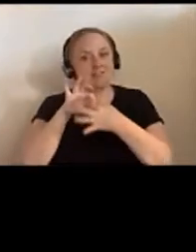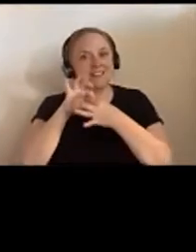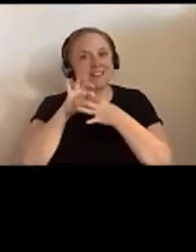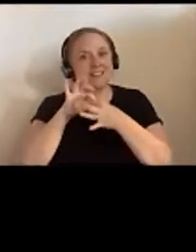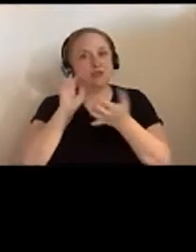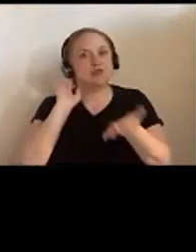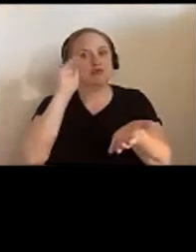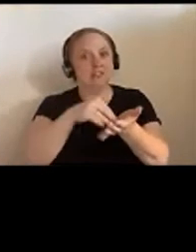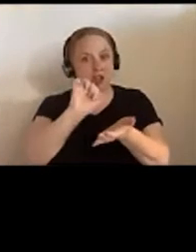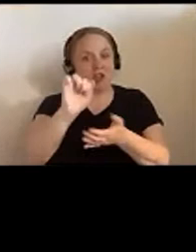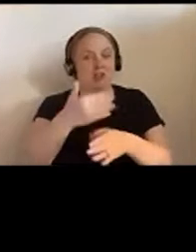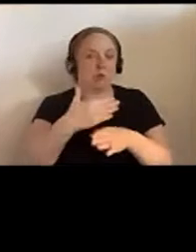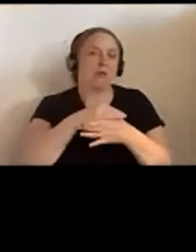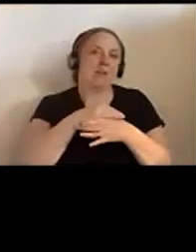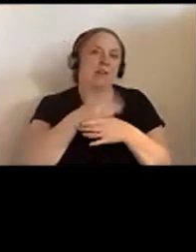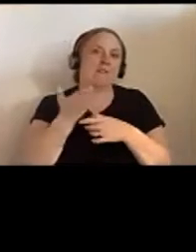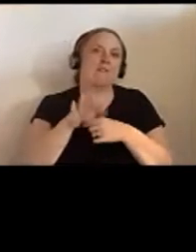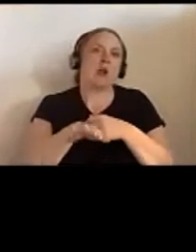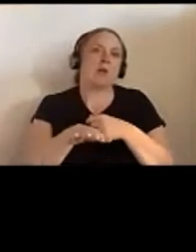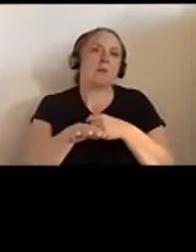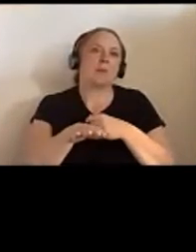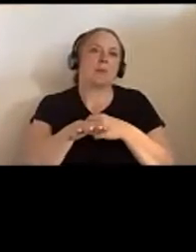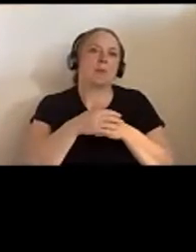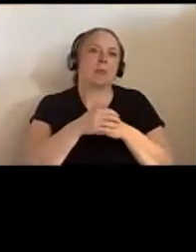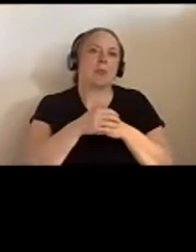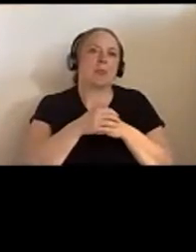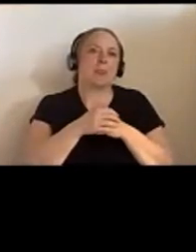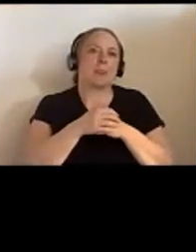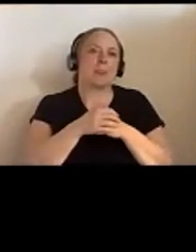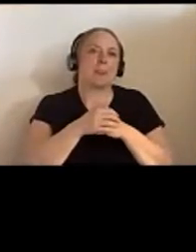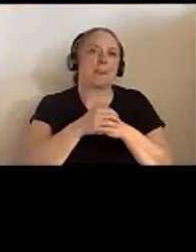return comes from the